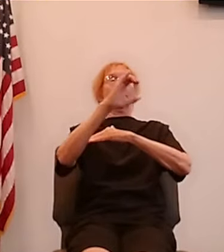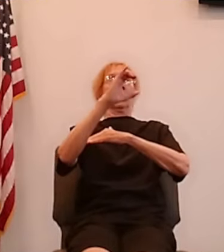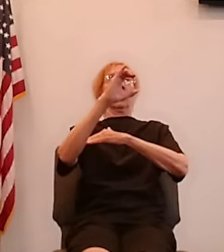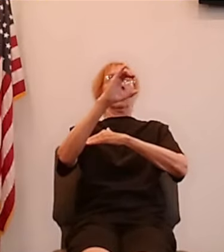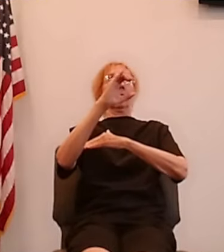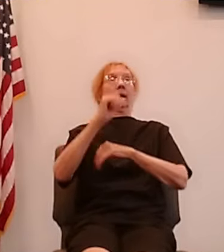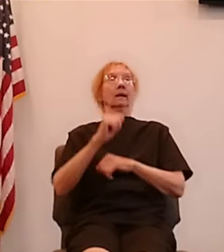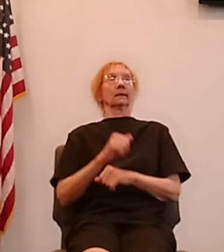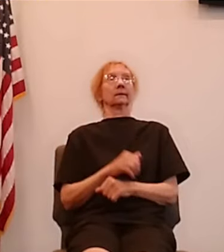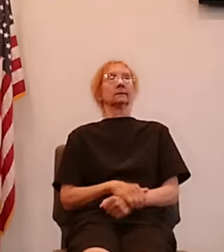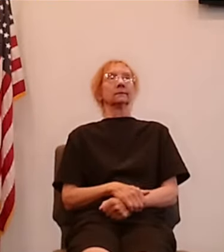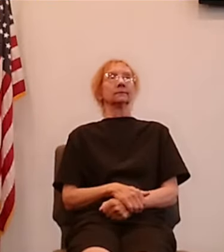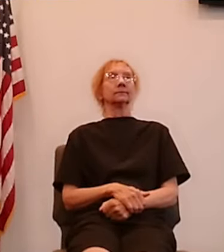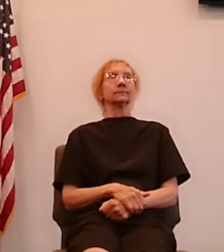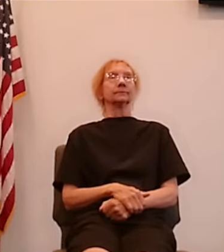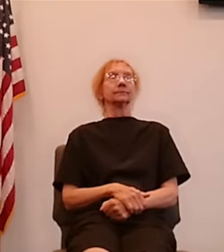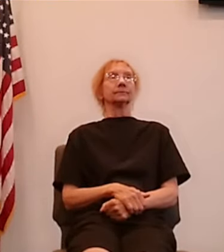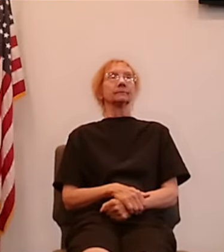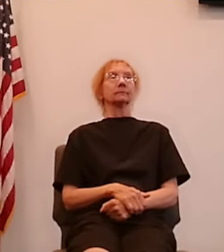sun.